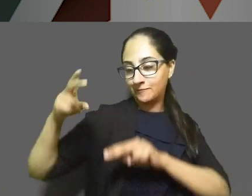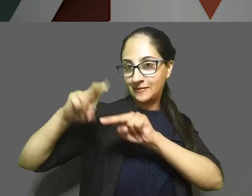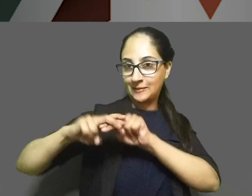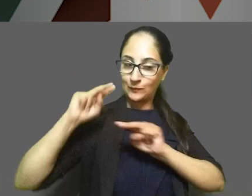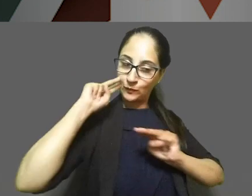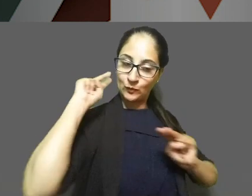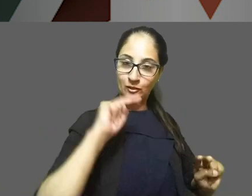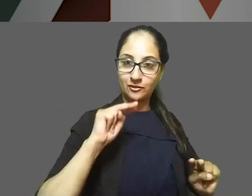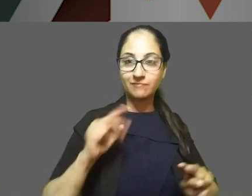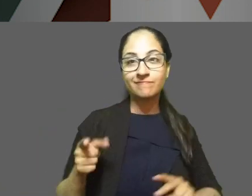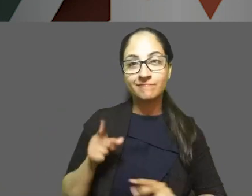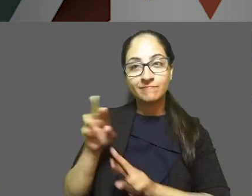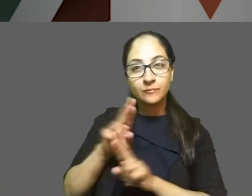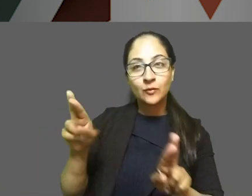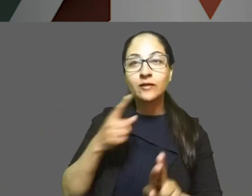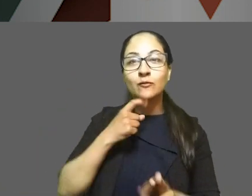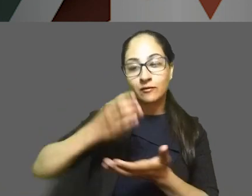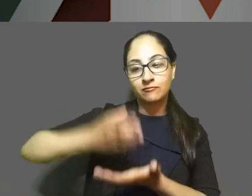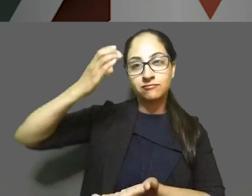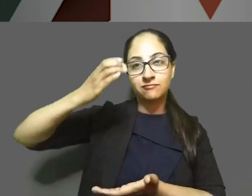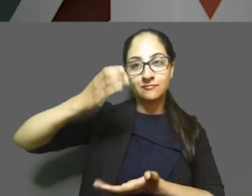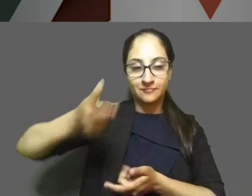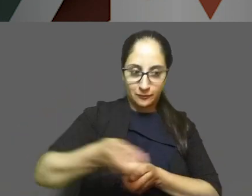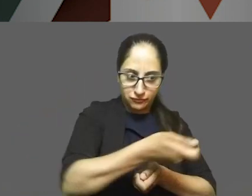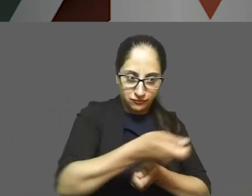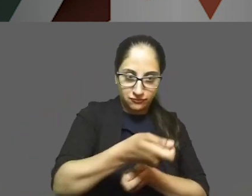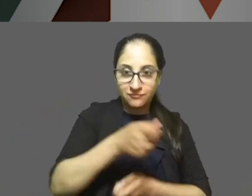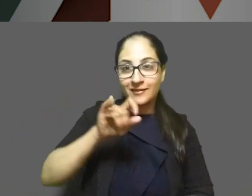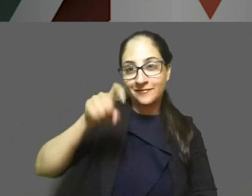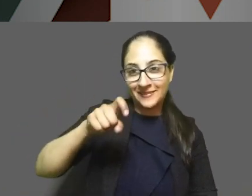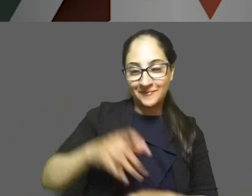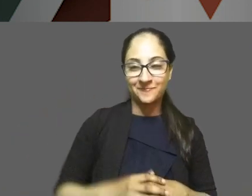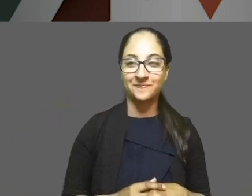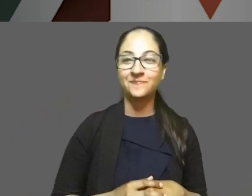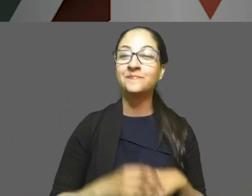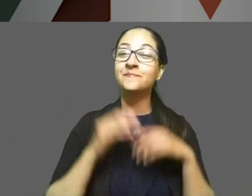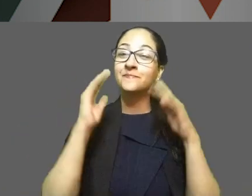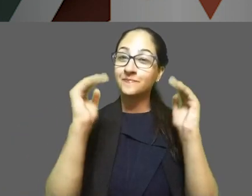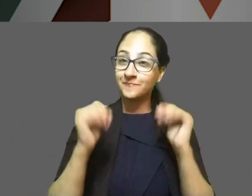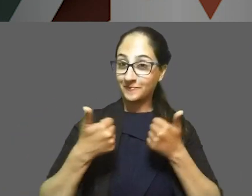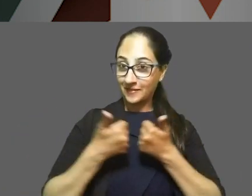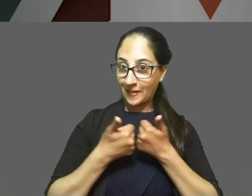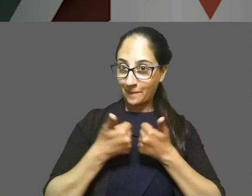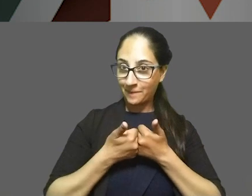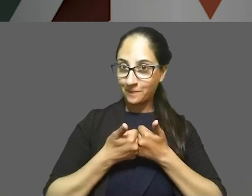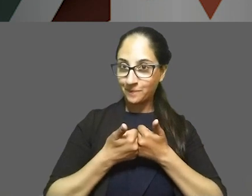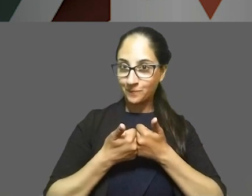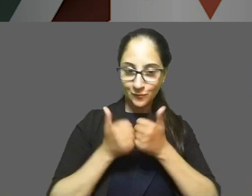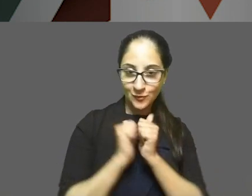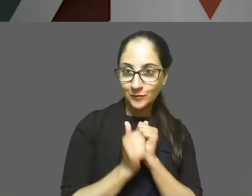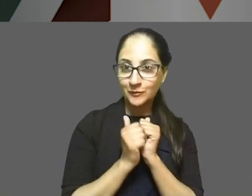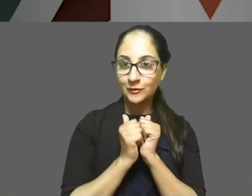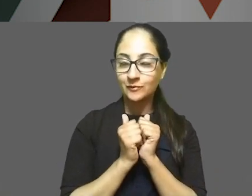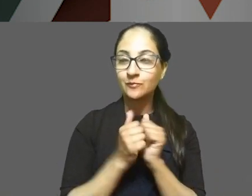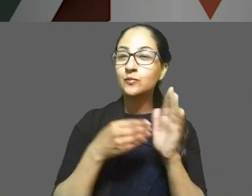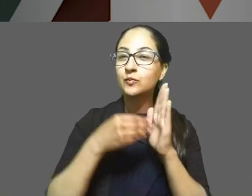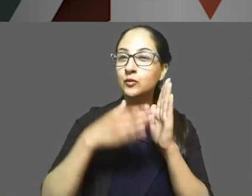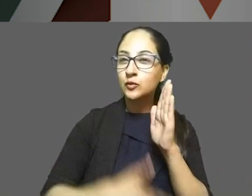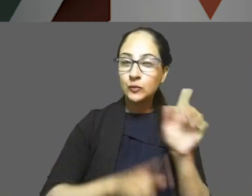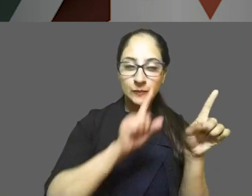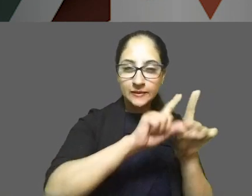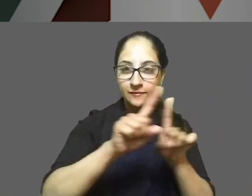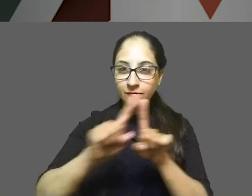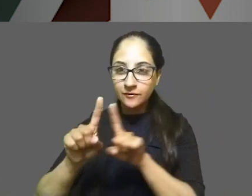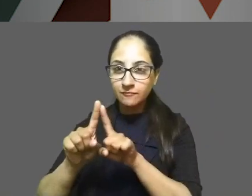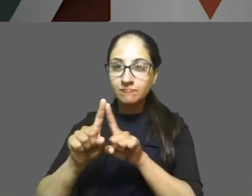some popcorn, because it's gonna be a good one. After that, we will be putting our best and brightest minds to the test with the Ultimate Mind